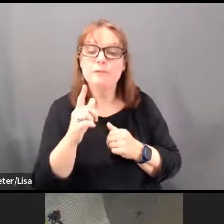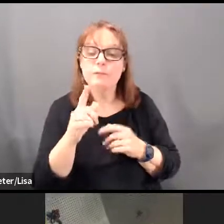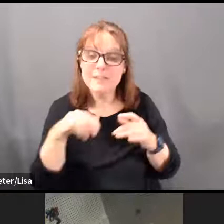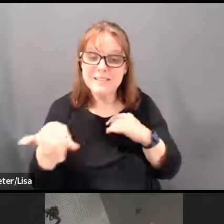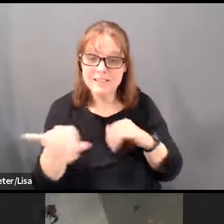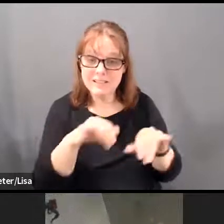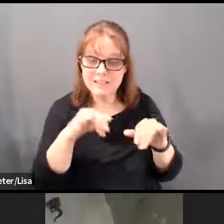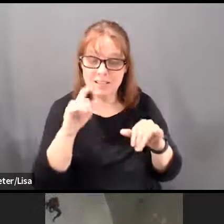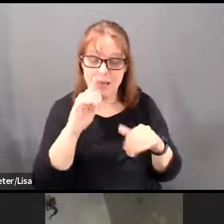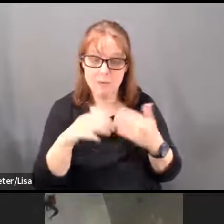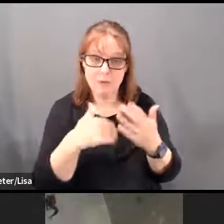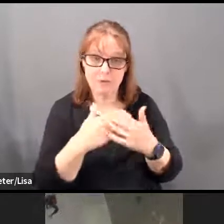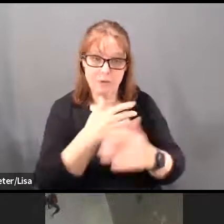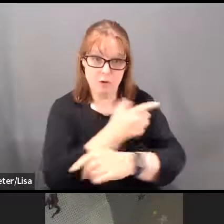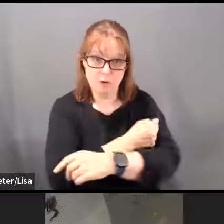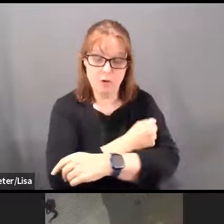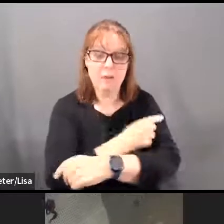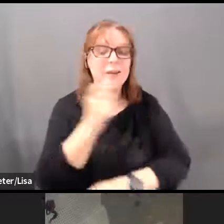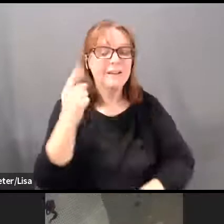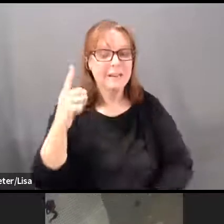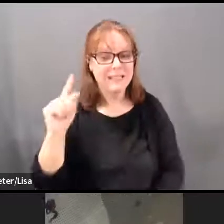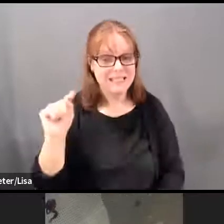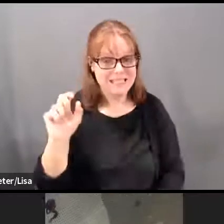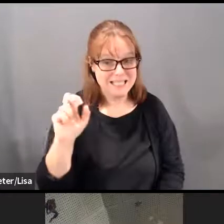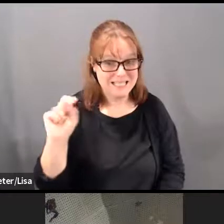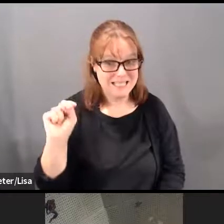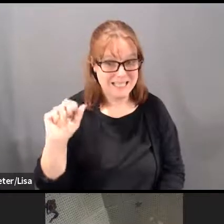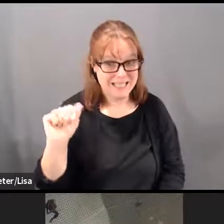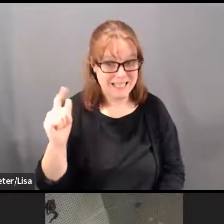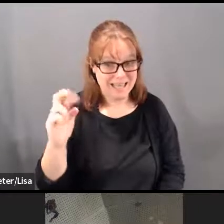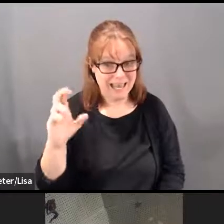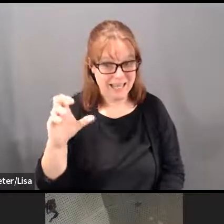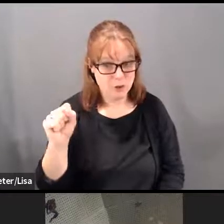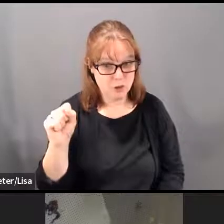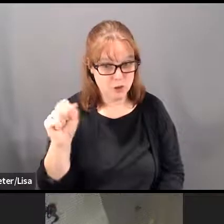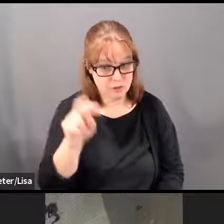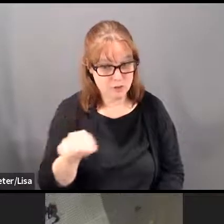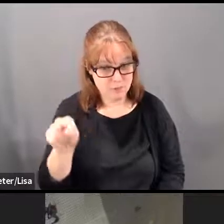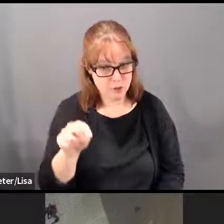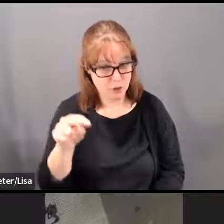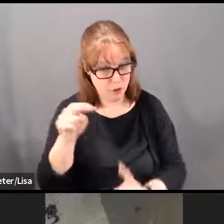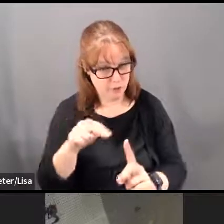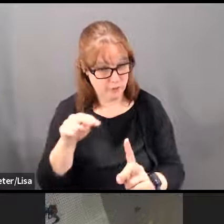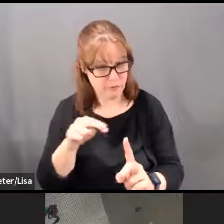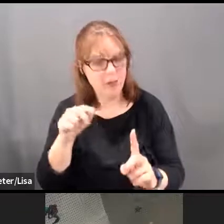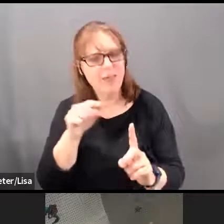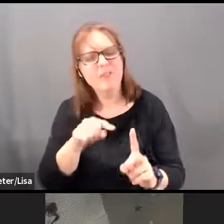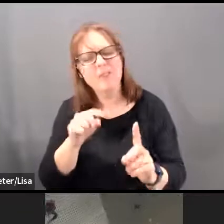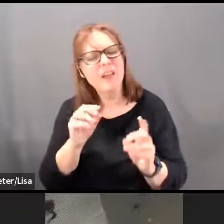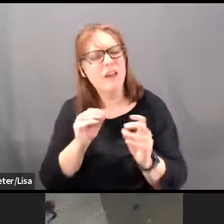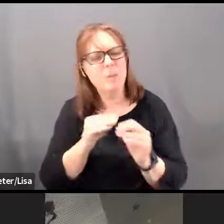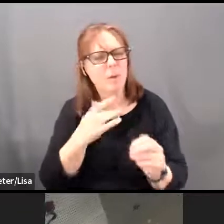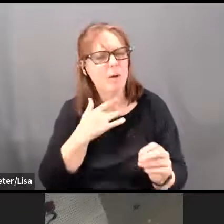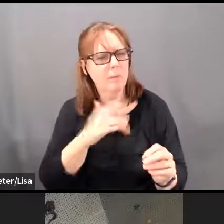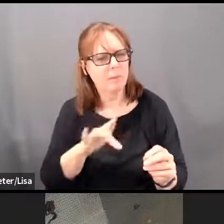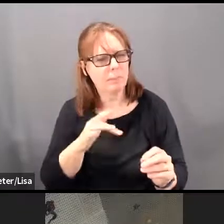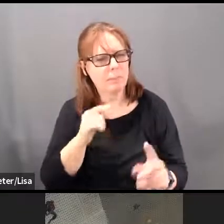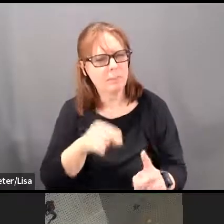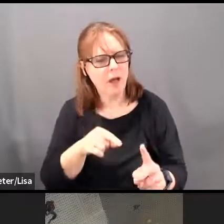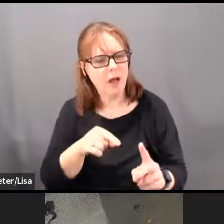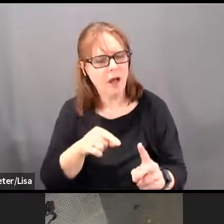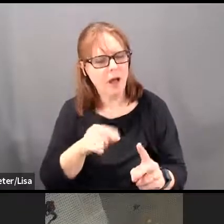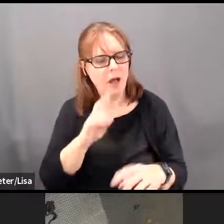this is part of why you want teenagers to be observed. Everybody should be observed 50 minutes, but they're slightly more likely than adults to actually just pass